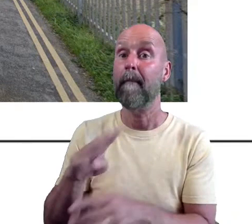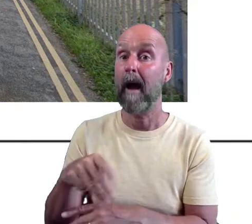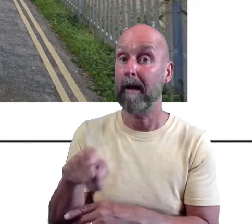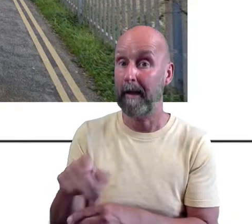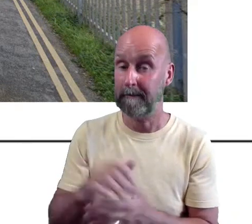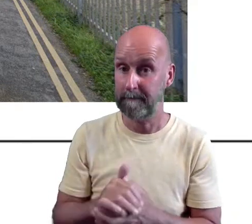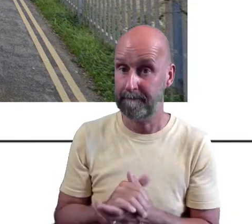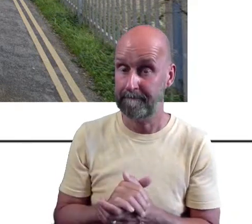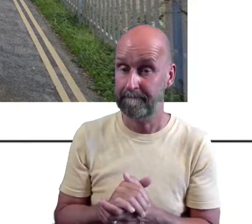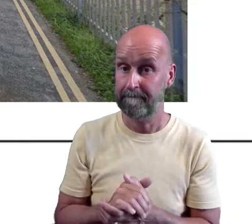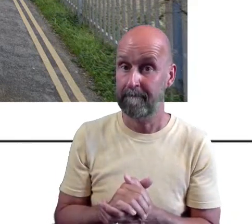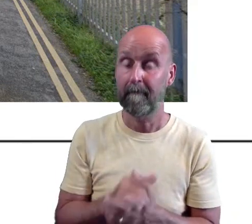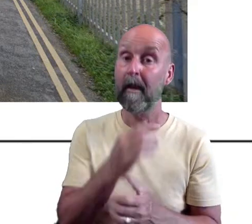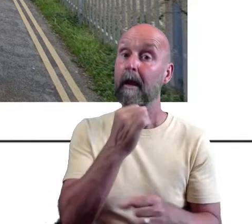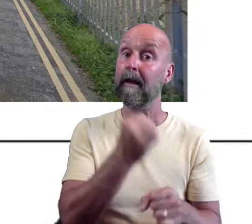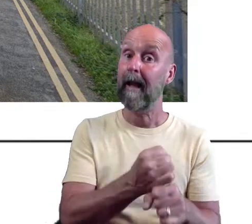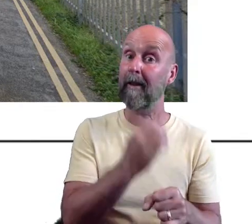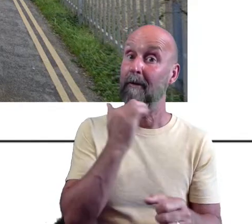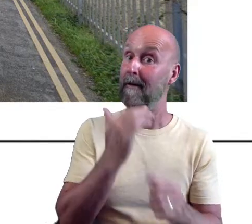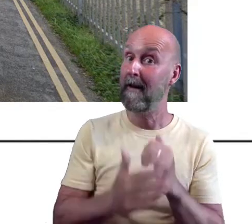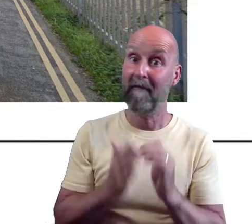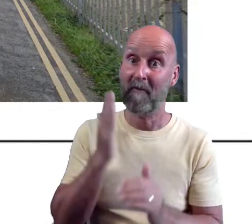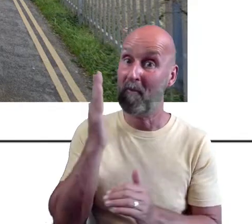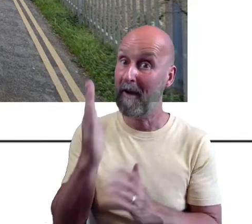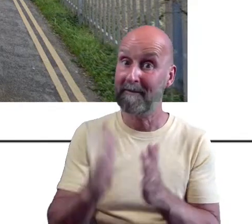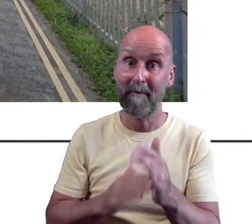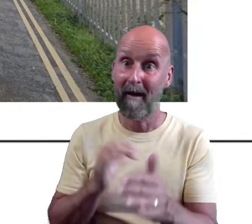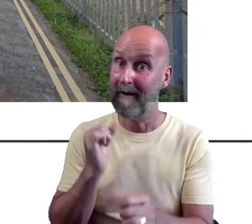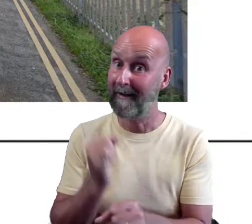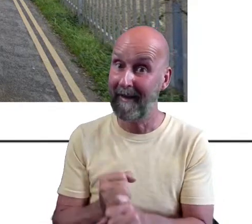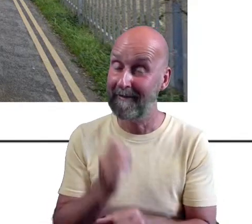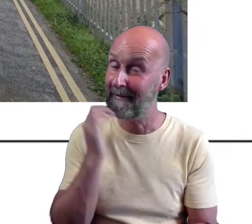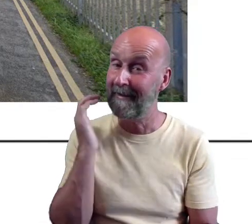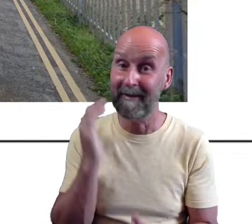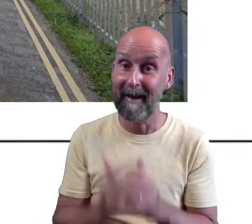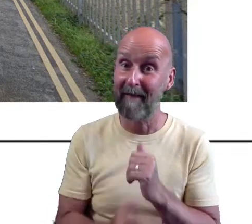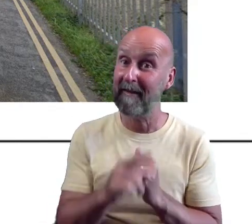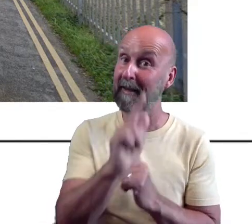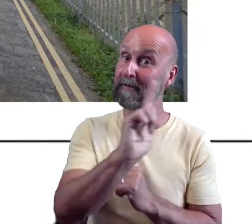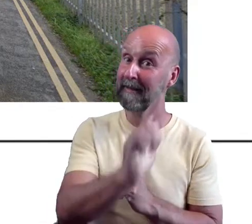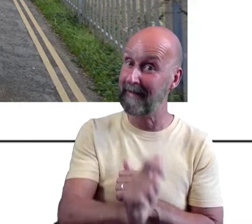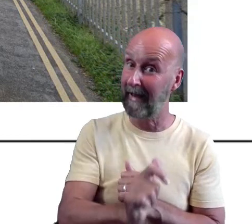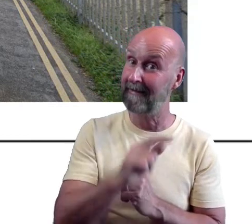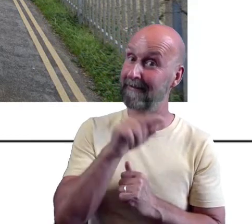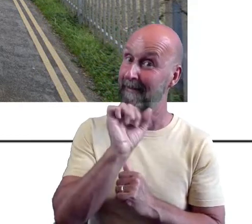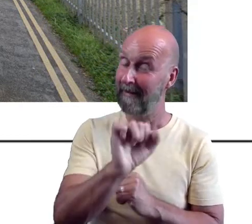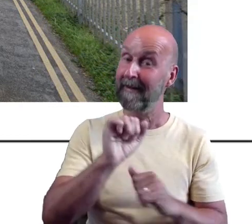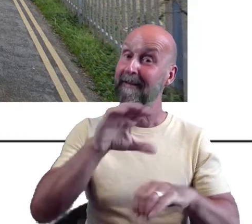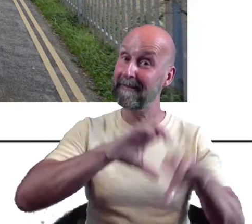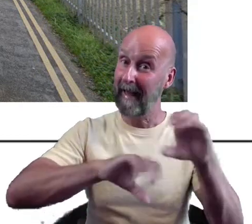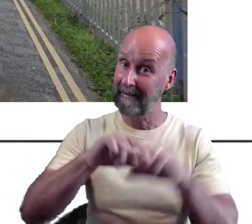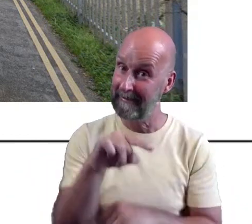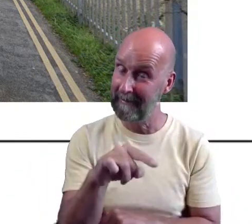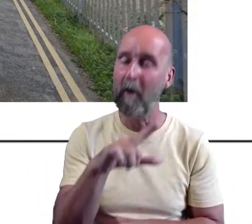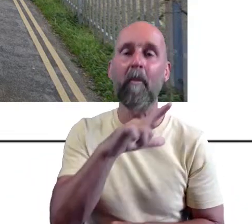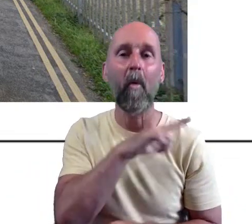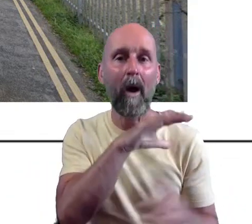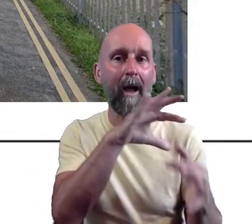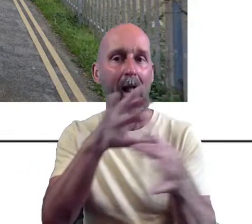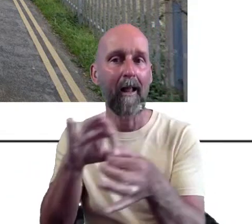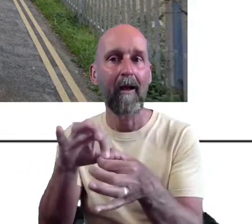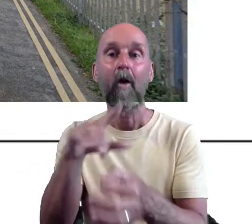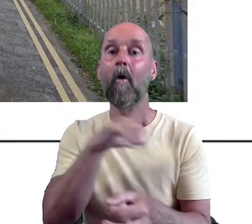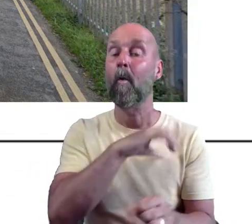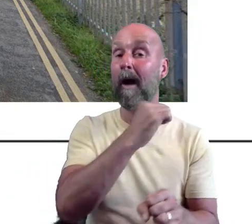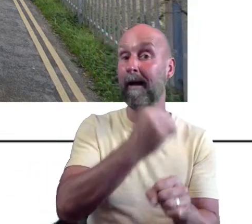never went to Margate. He was an Italian scientist. So why would I tell this story here? Galileo wrote his final